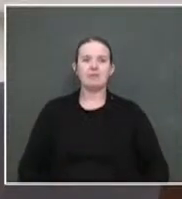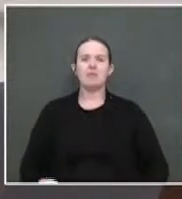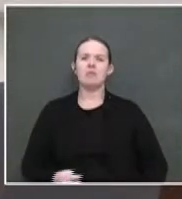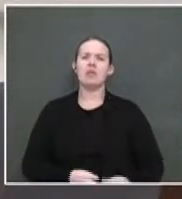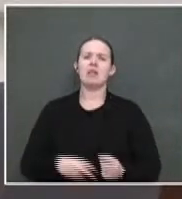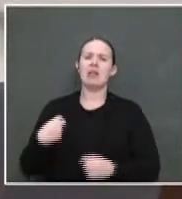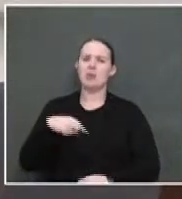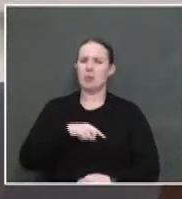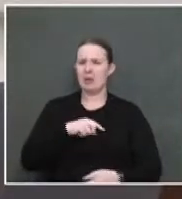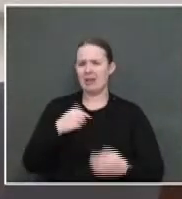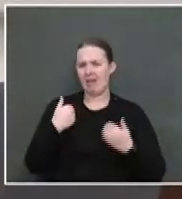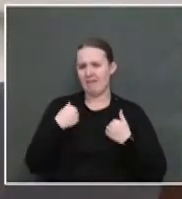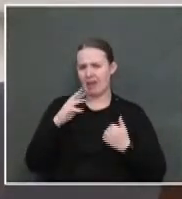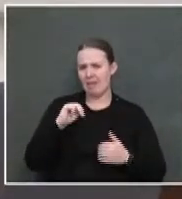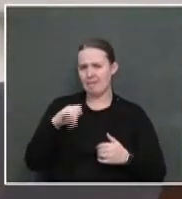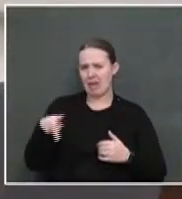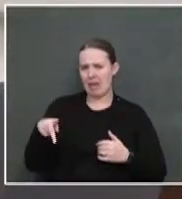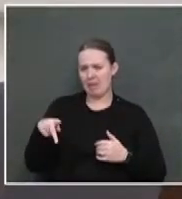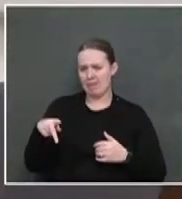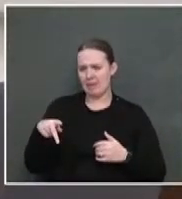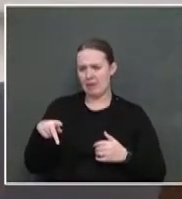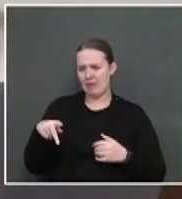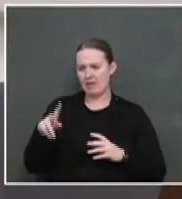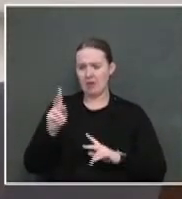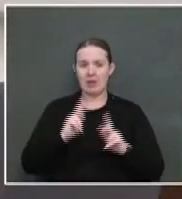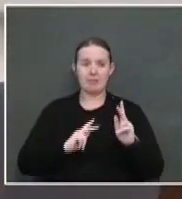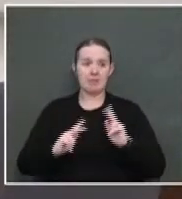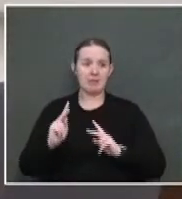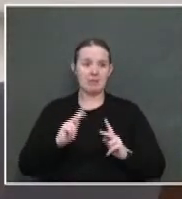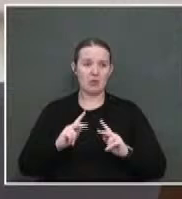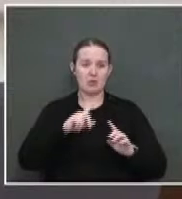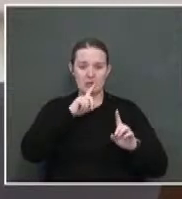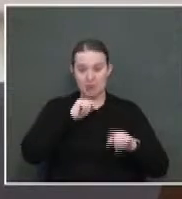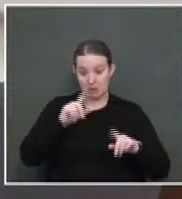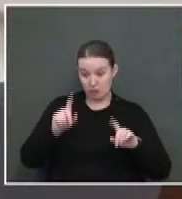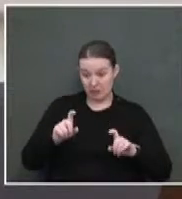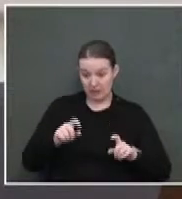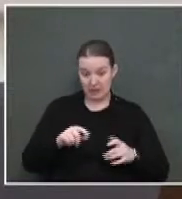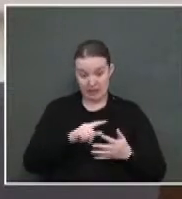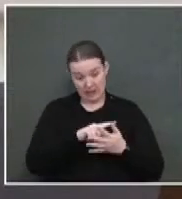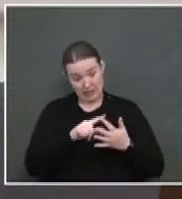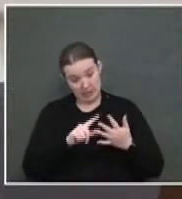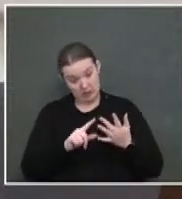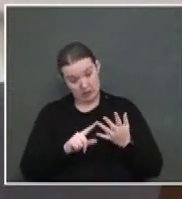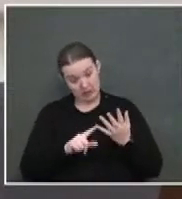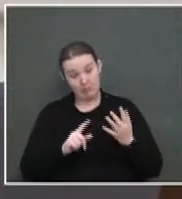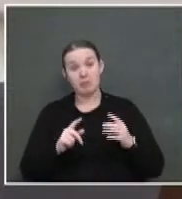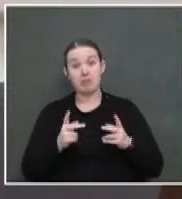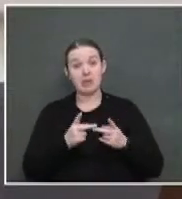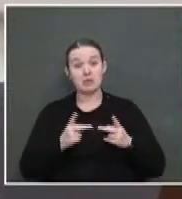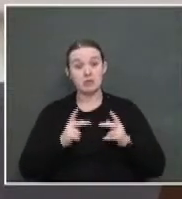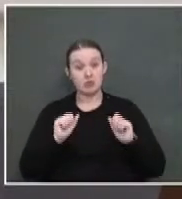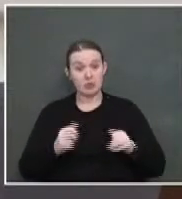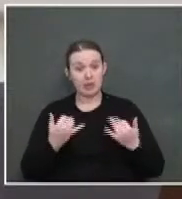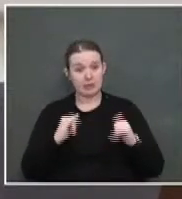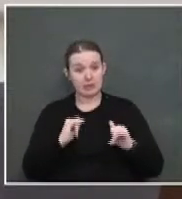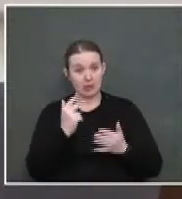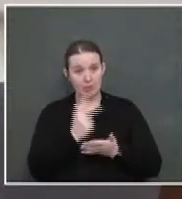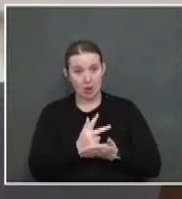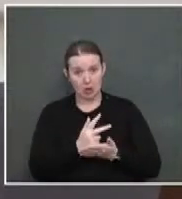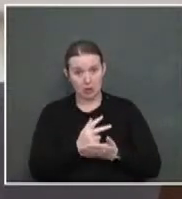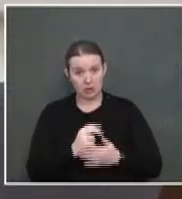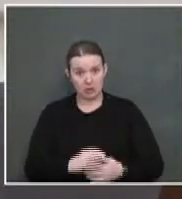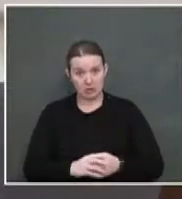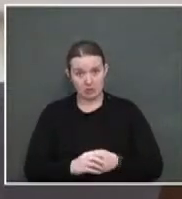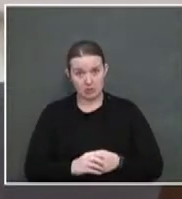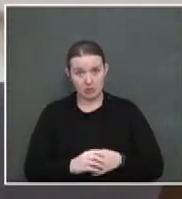or something like that for at least the folks that responded to the survey and send it back to them and say, hey, these are the places that you can actually still park at?